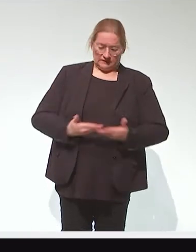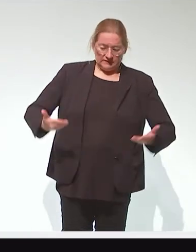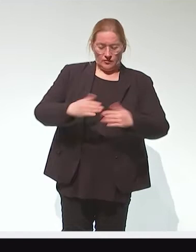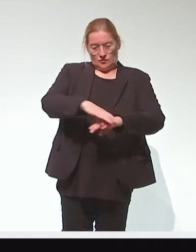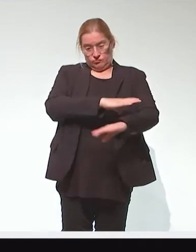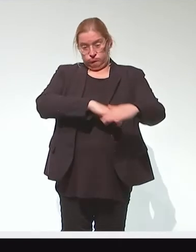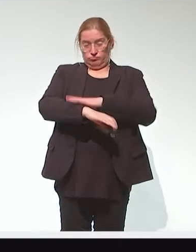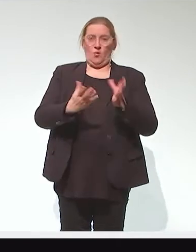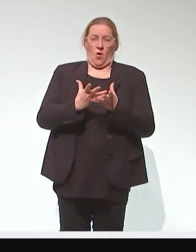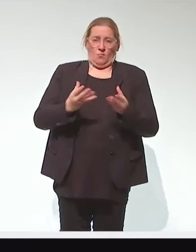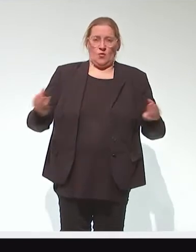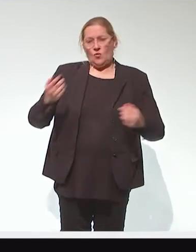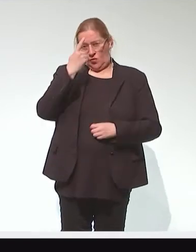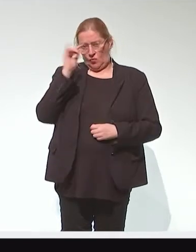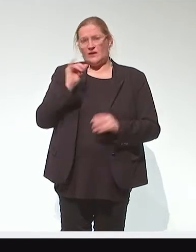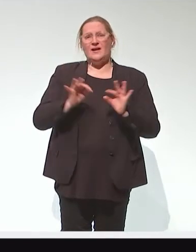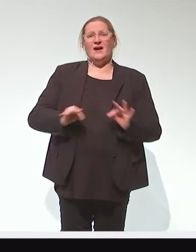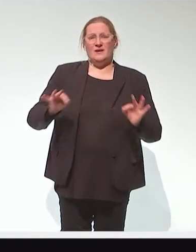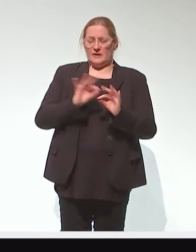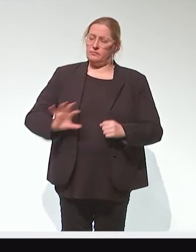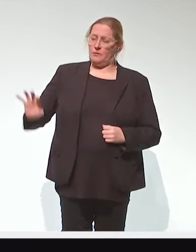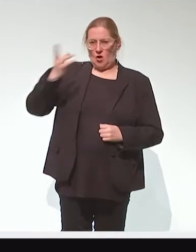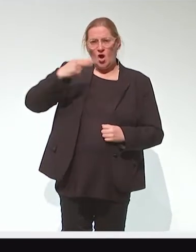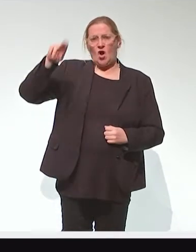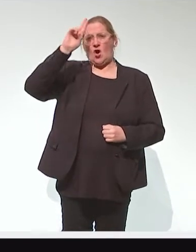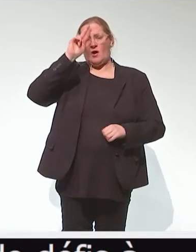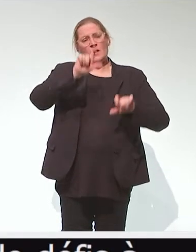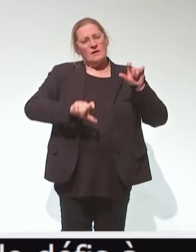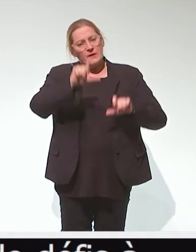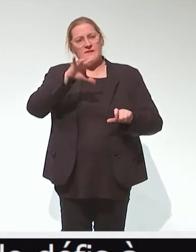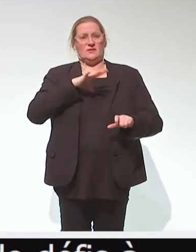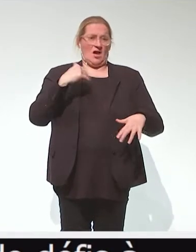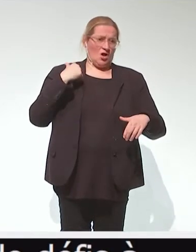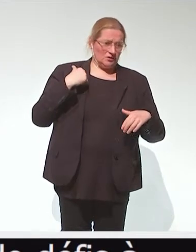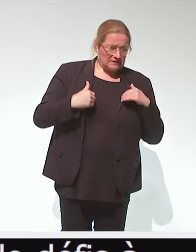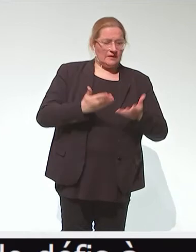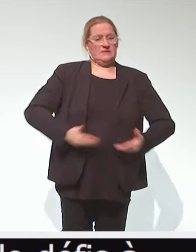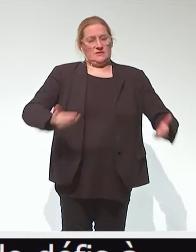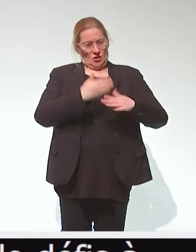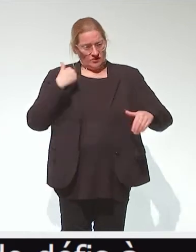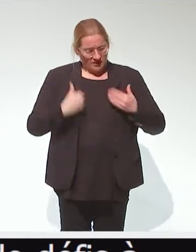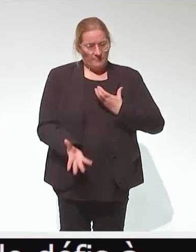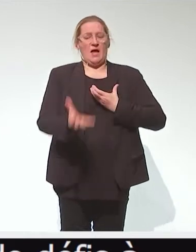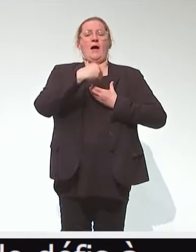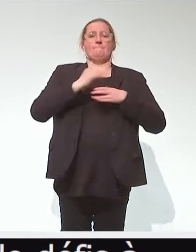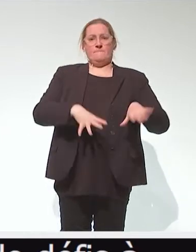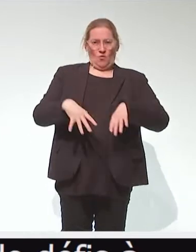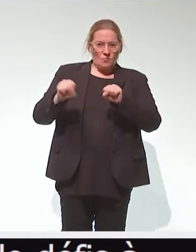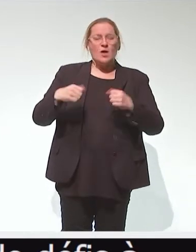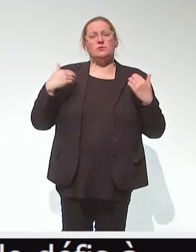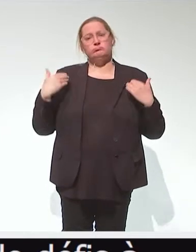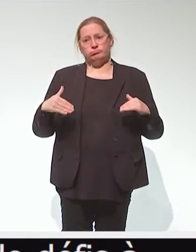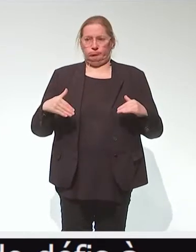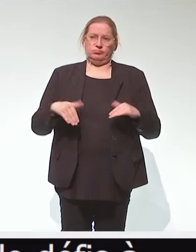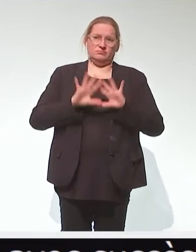integrating people with disability into the labour market. And in Ireland, we're working hard to ensure that our mainstream services